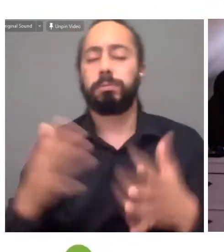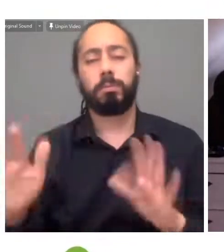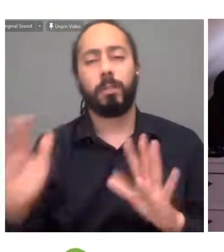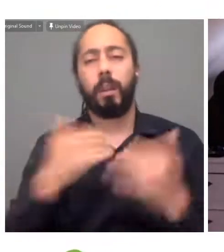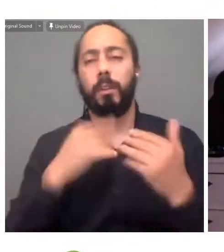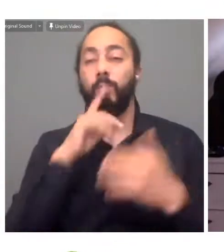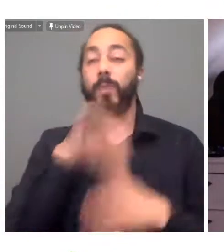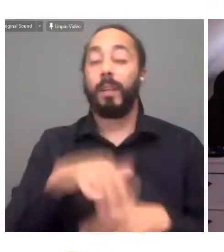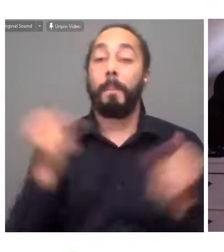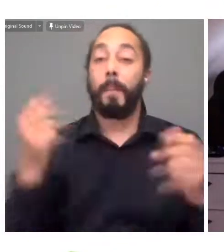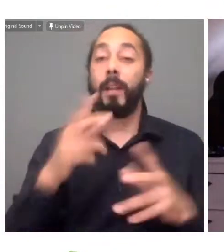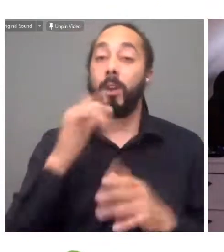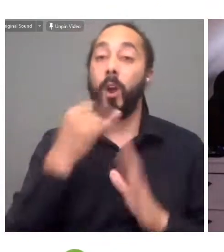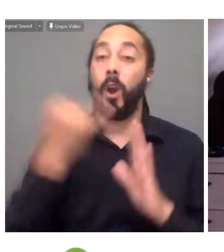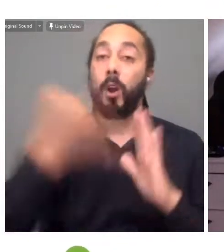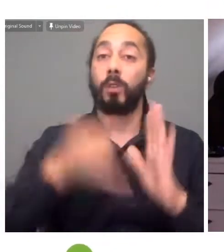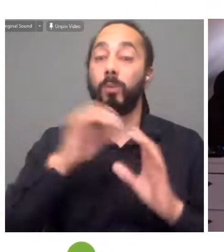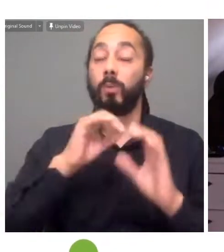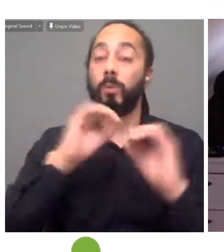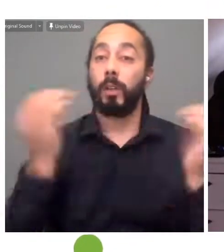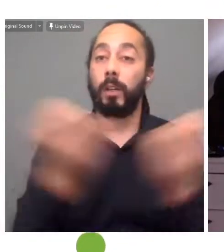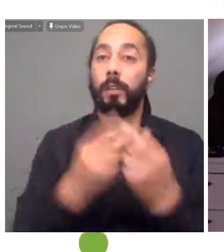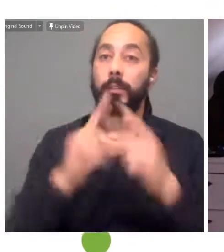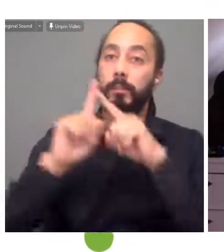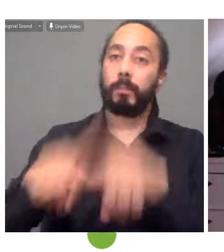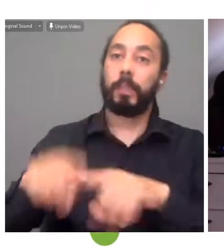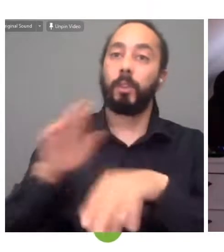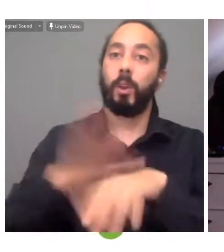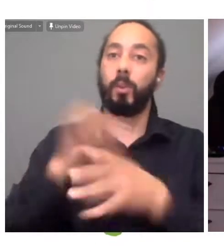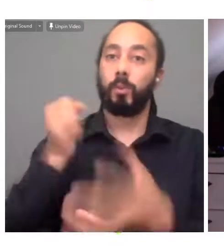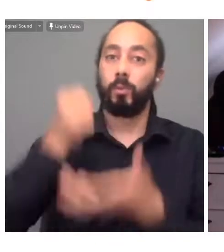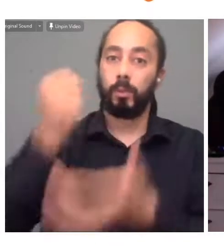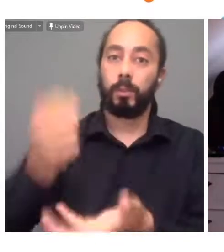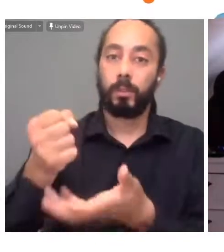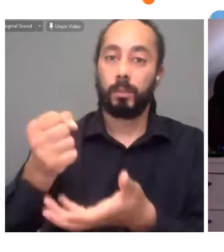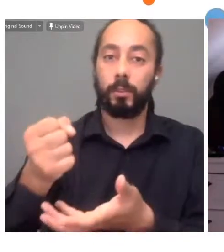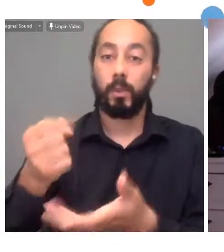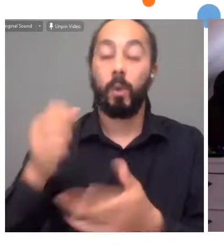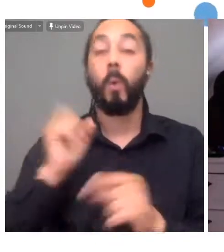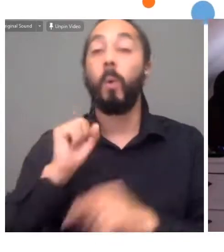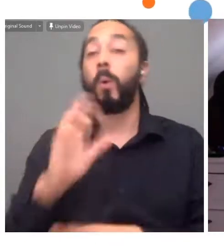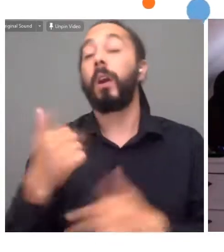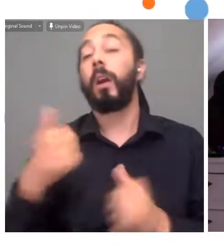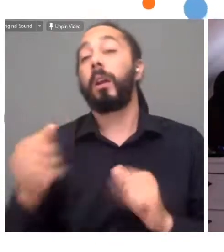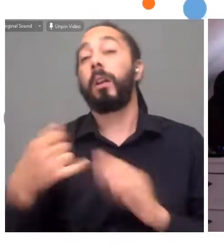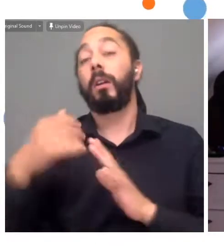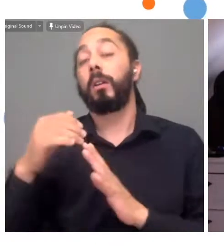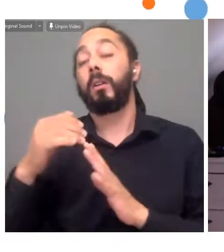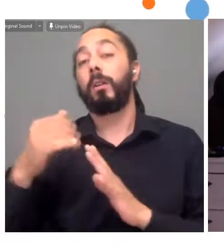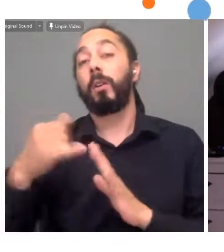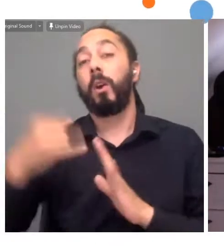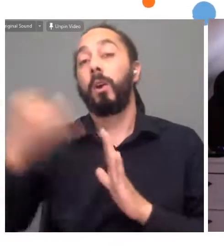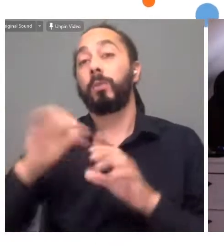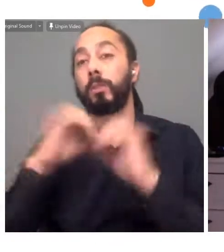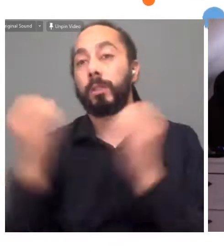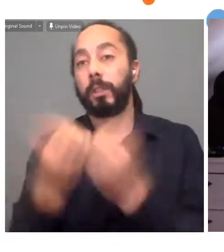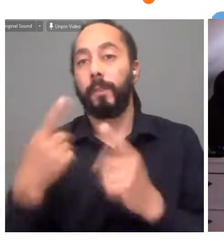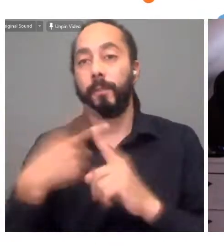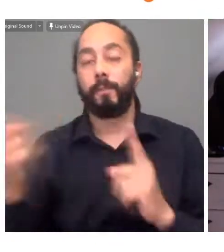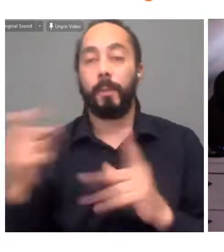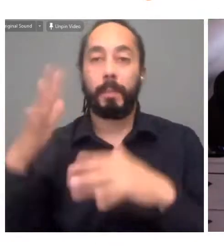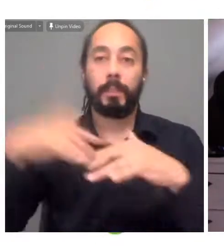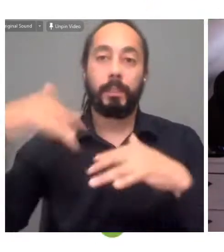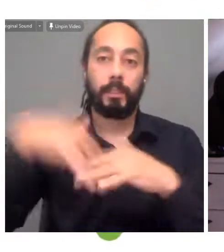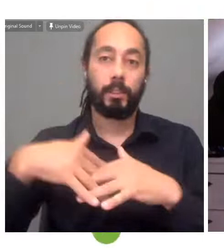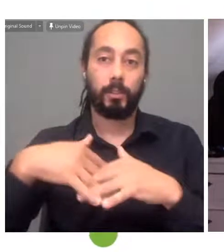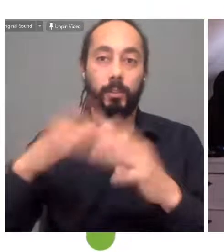organizations, particularly to newer arts organizations that come from Indigenous and equity-seeking communities. The other area I want to